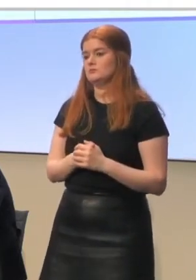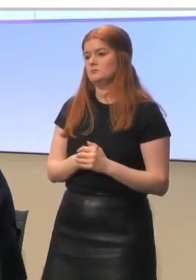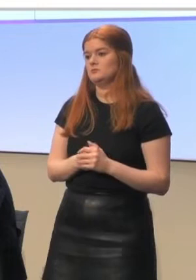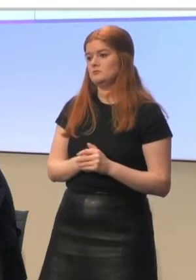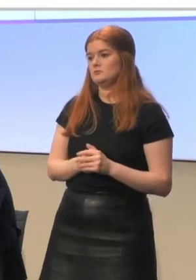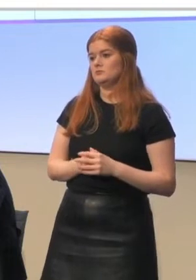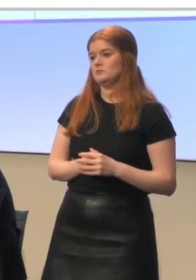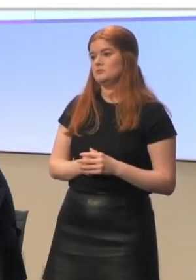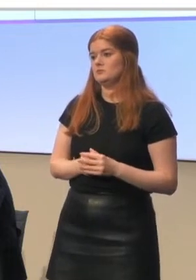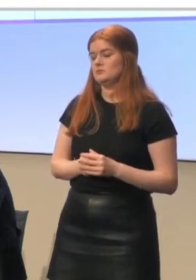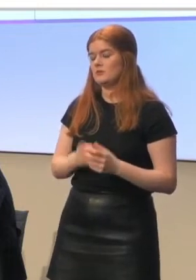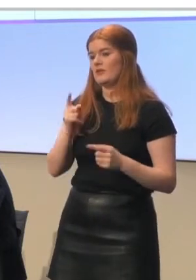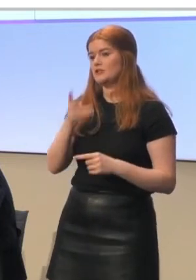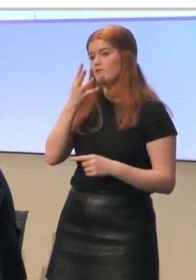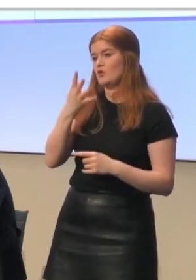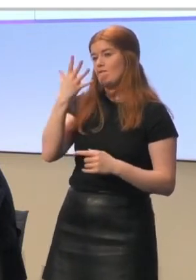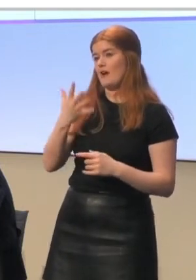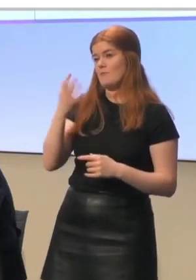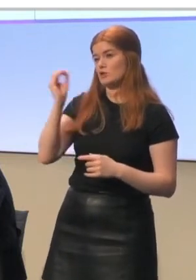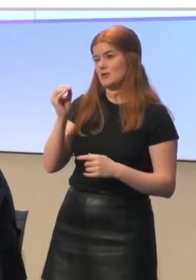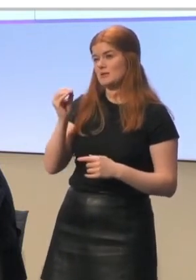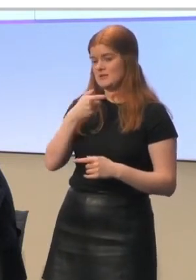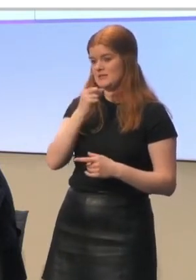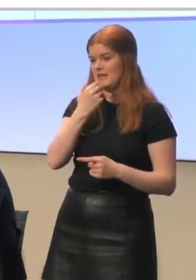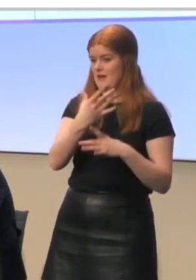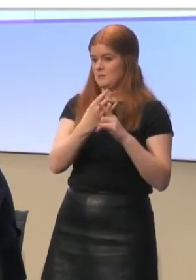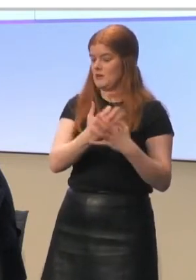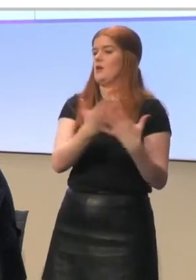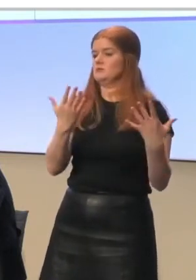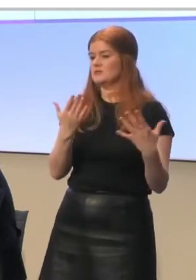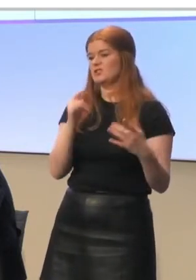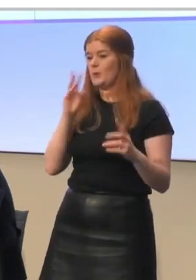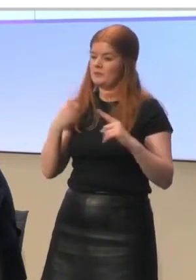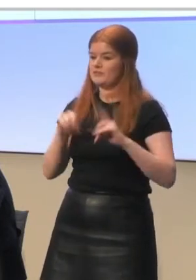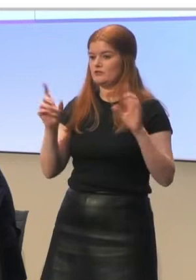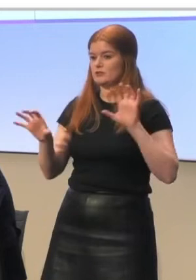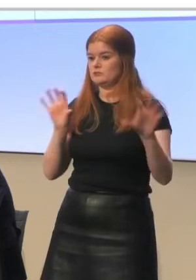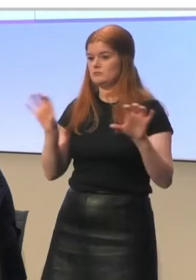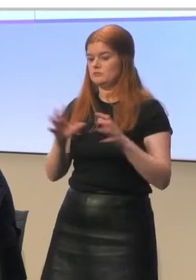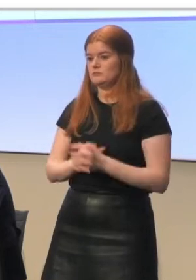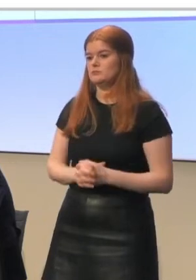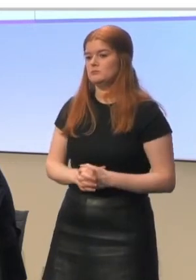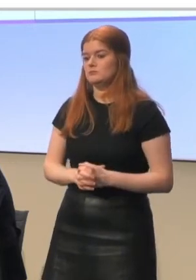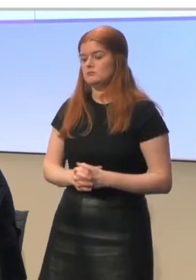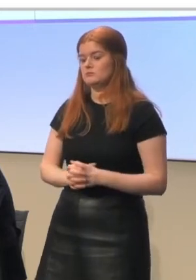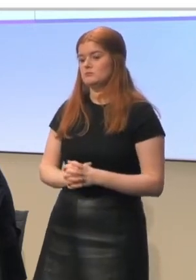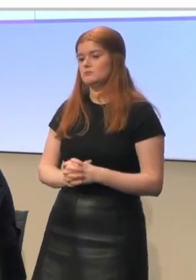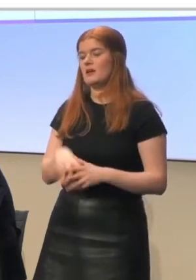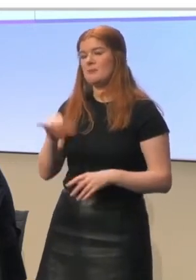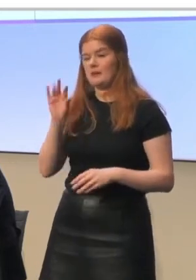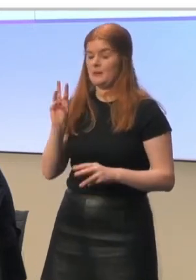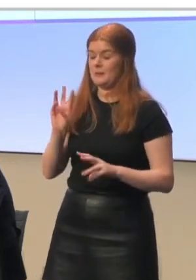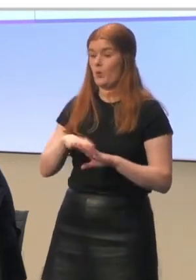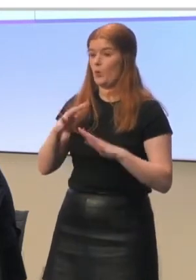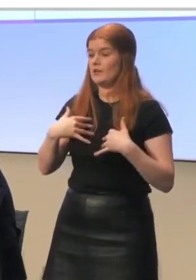it is 45% said it helped a lot. So there's a bit of a difference there. Perhaps more worryingly,